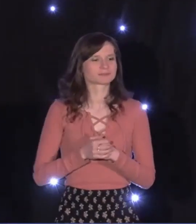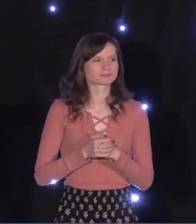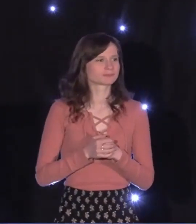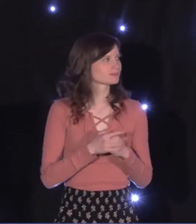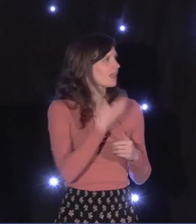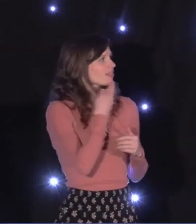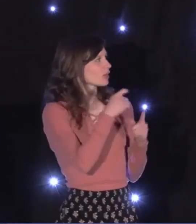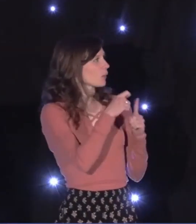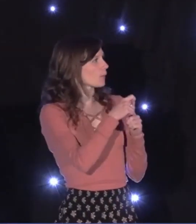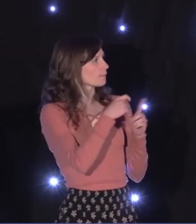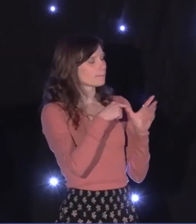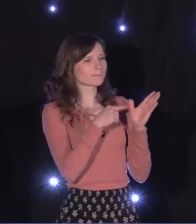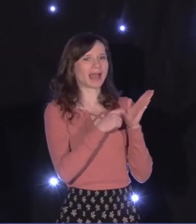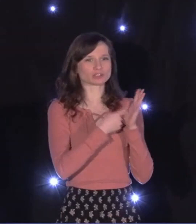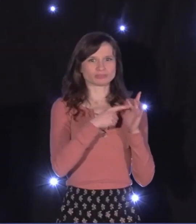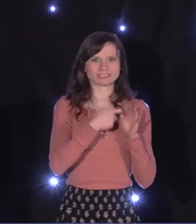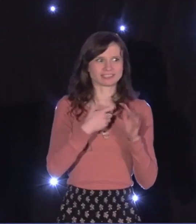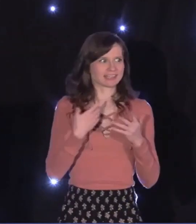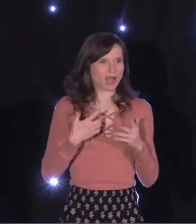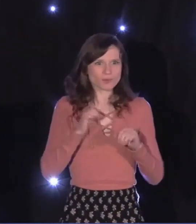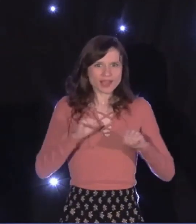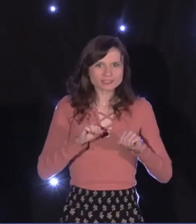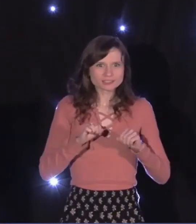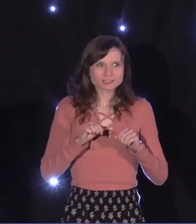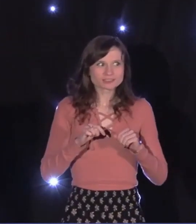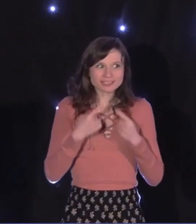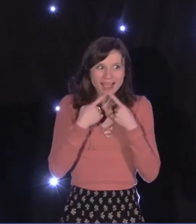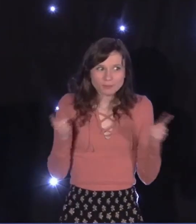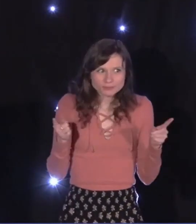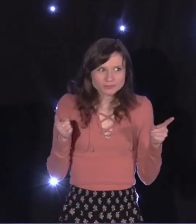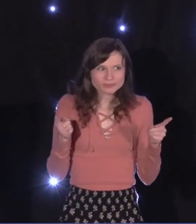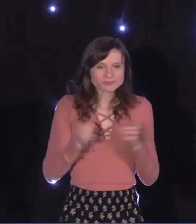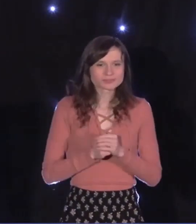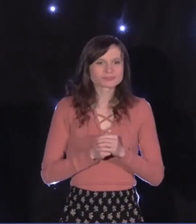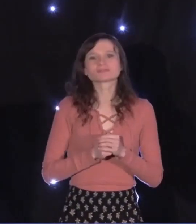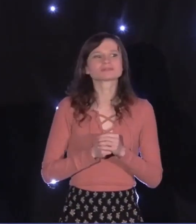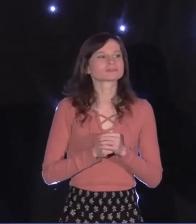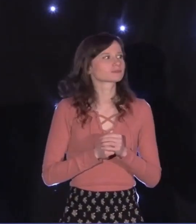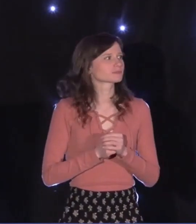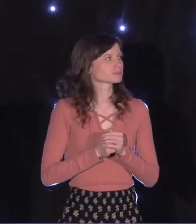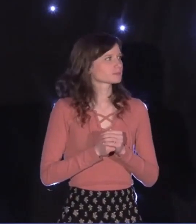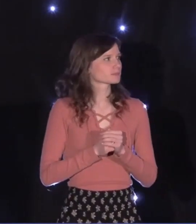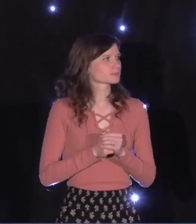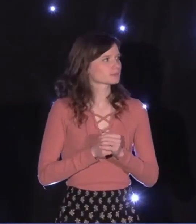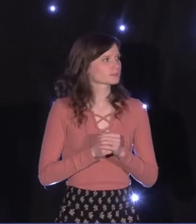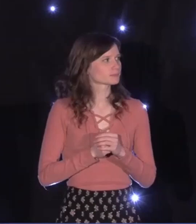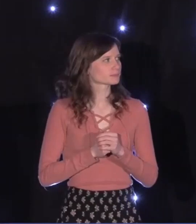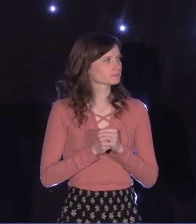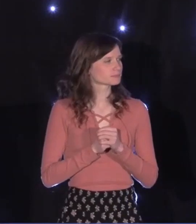Thanks, Patrick. So now the suspense is over. Shall we announce? Yeah, here we go then.